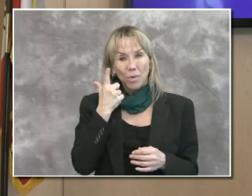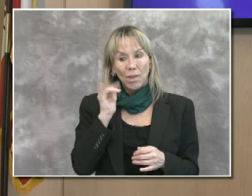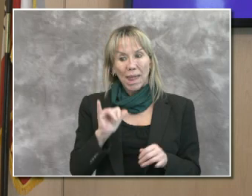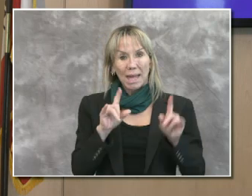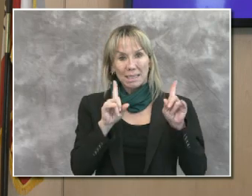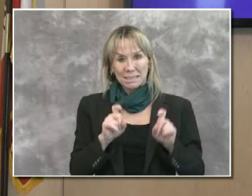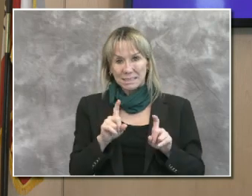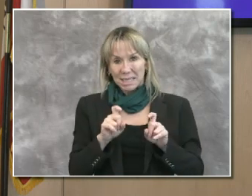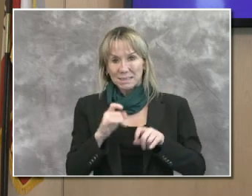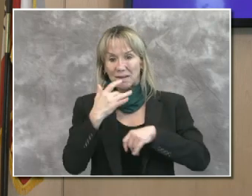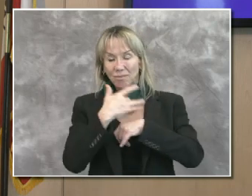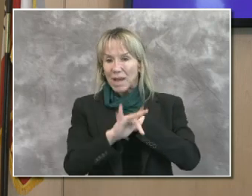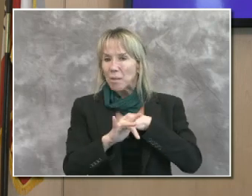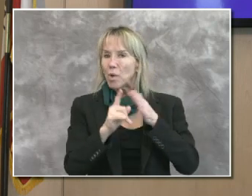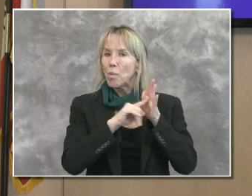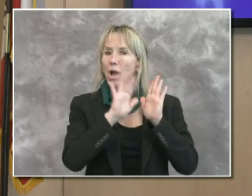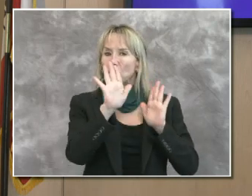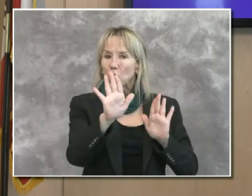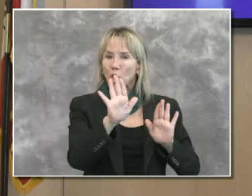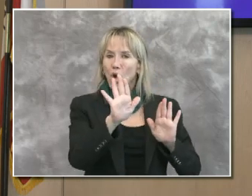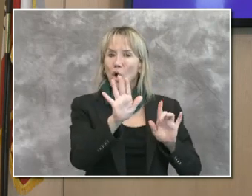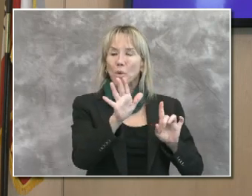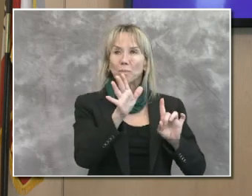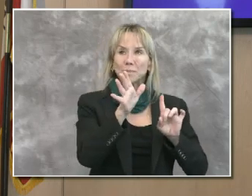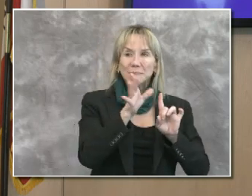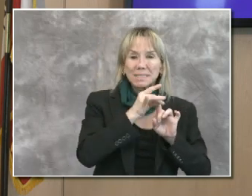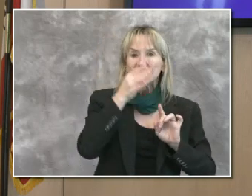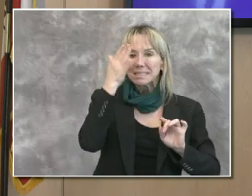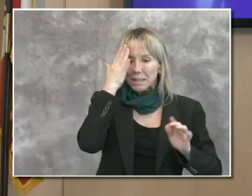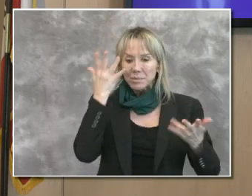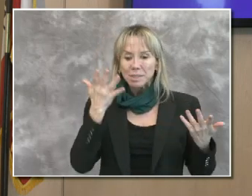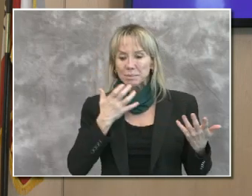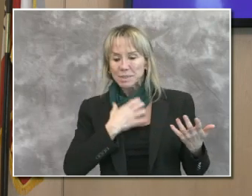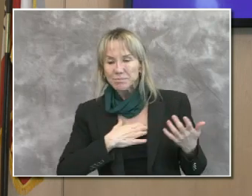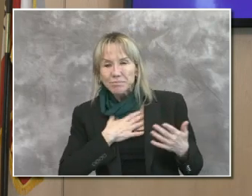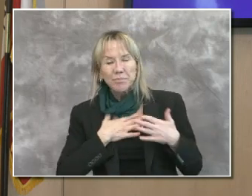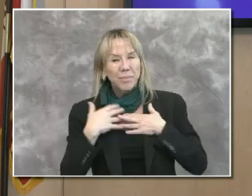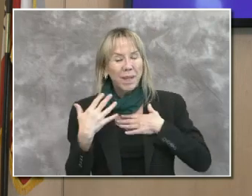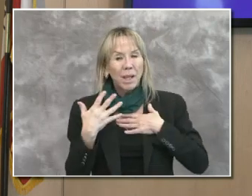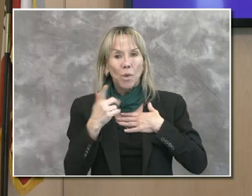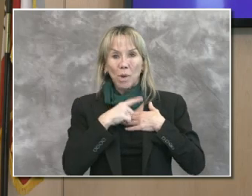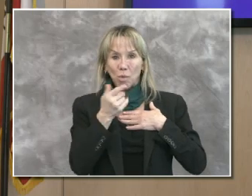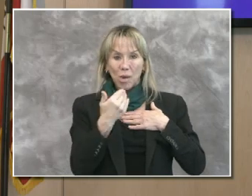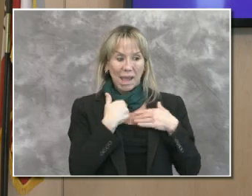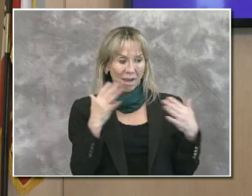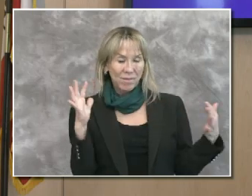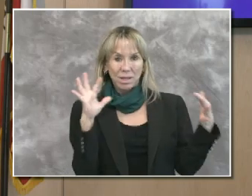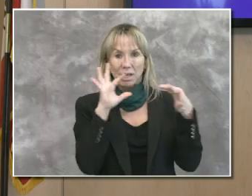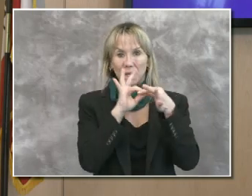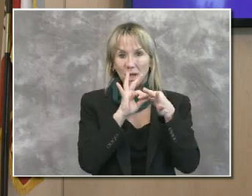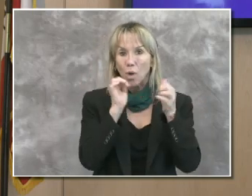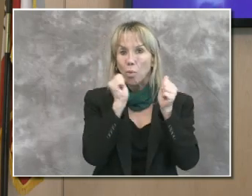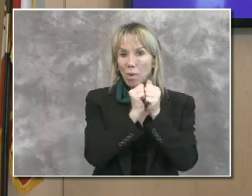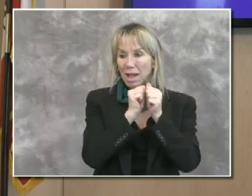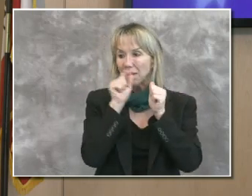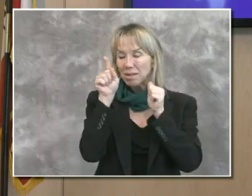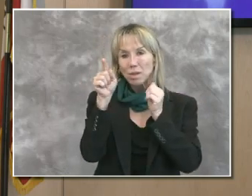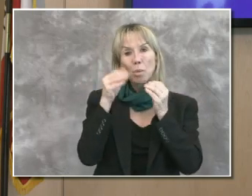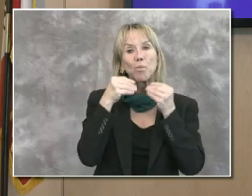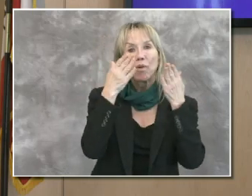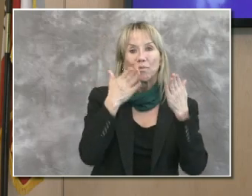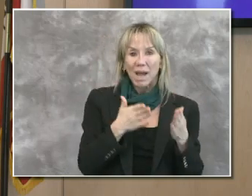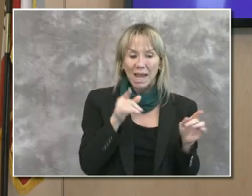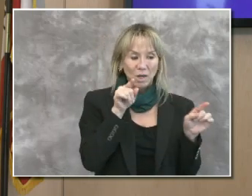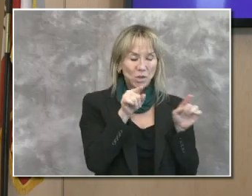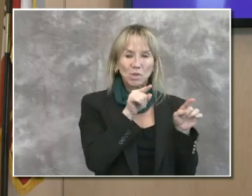the symptoms you may have had or have, and then in conjunction with a provider to be able